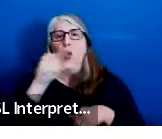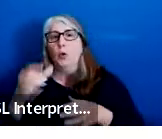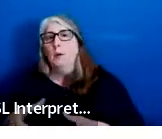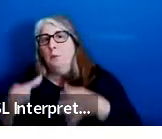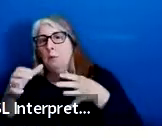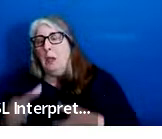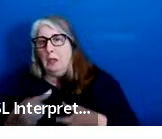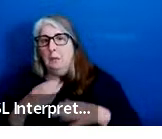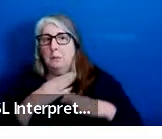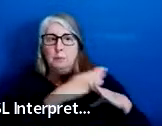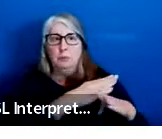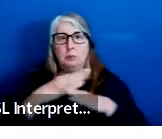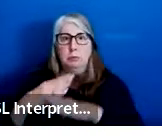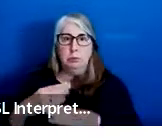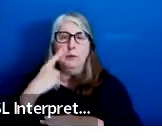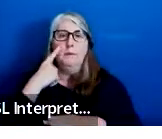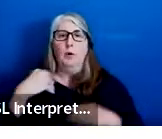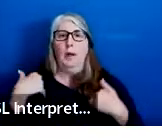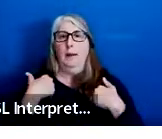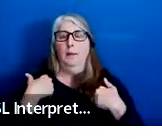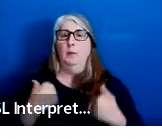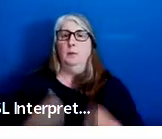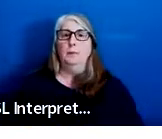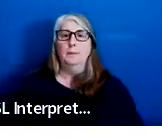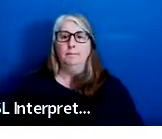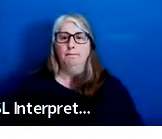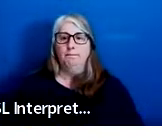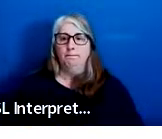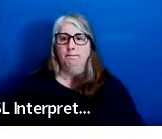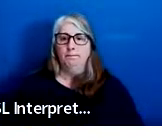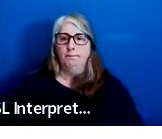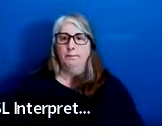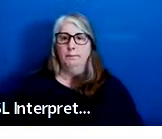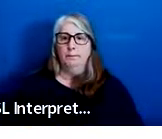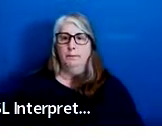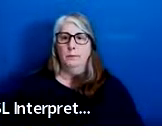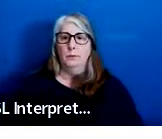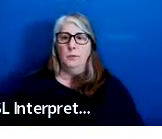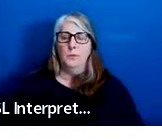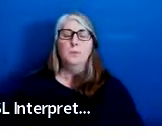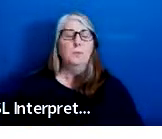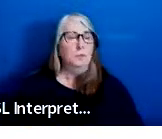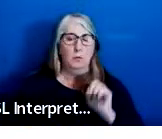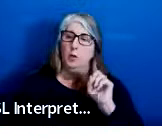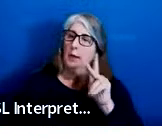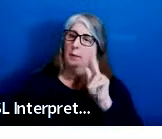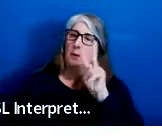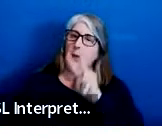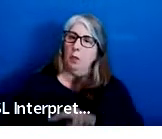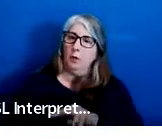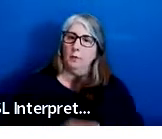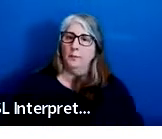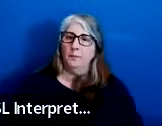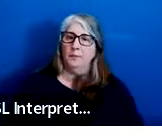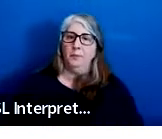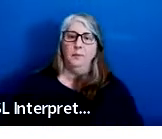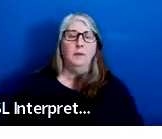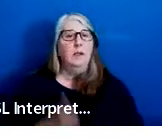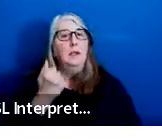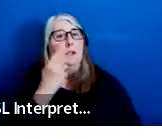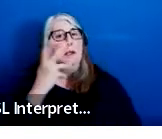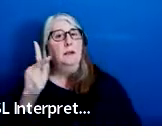them from accessing it as well. Awesome. See what else we have here. There's several folks